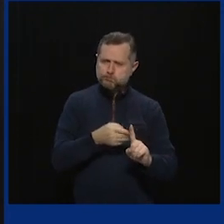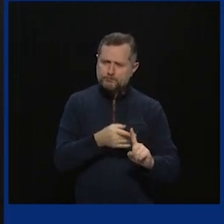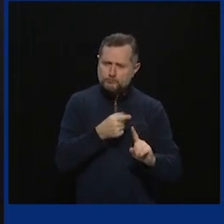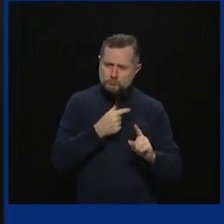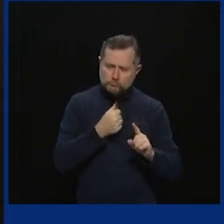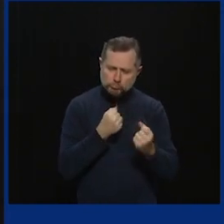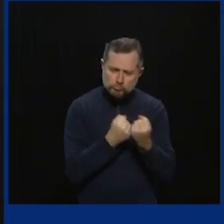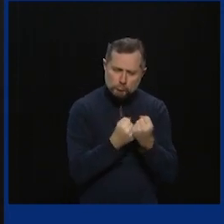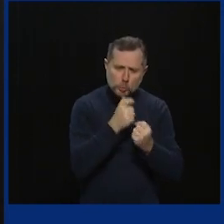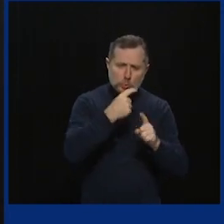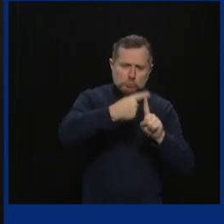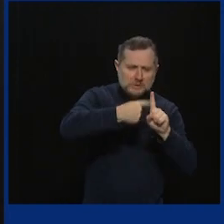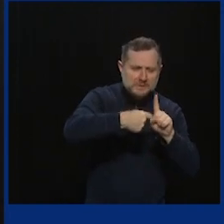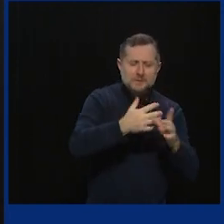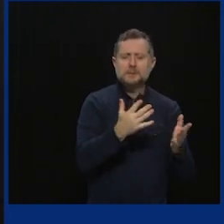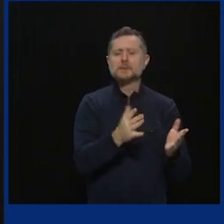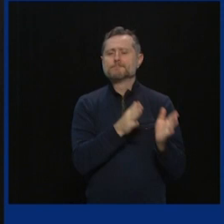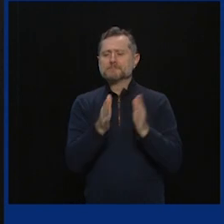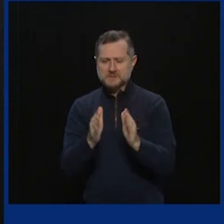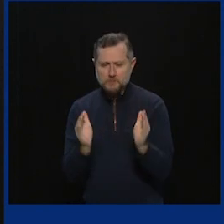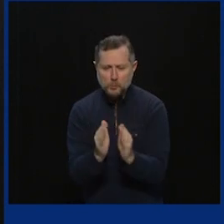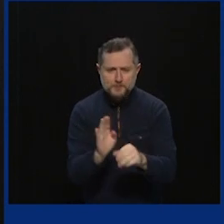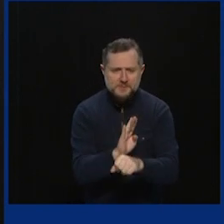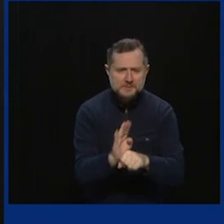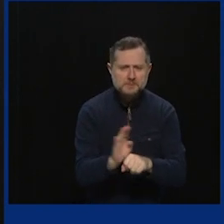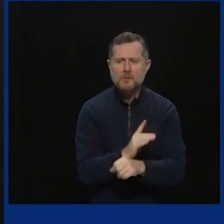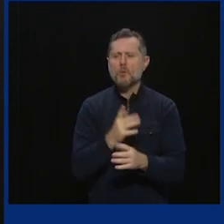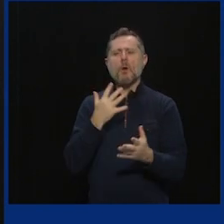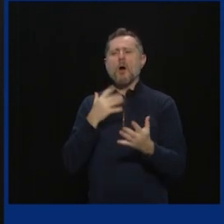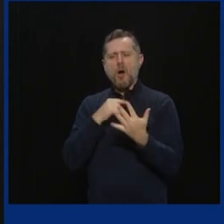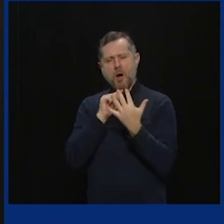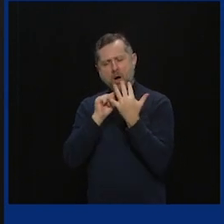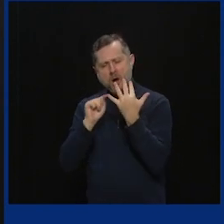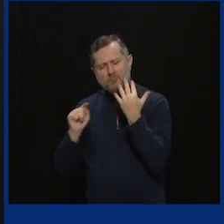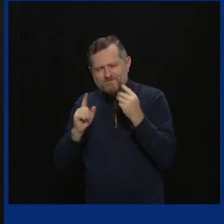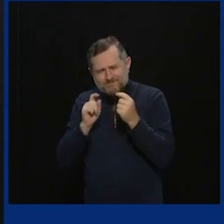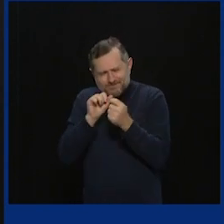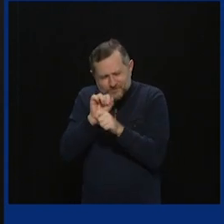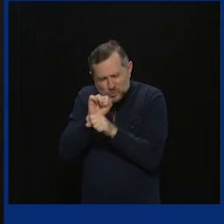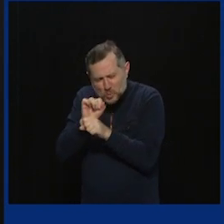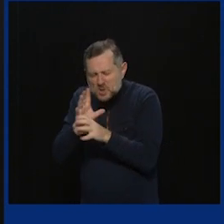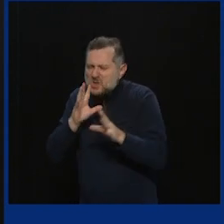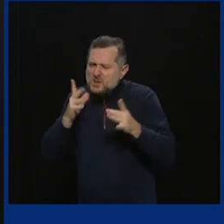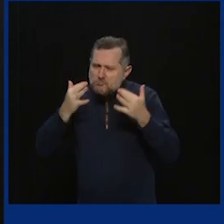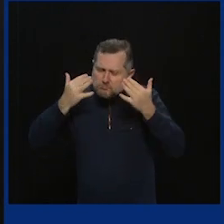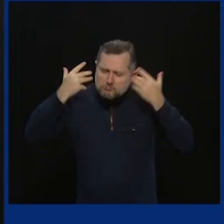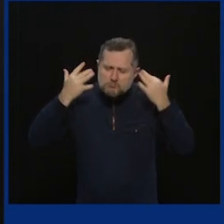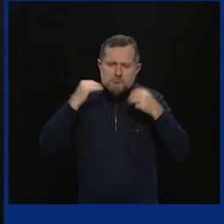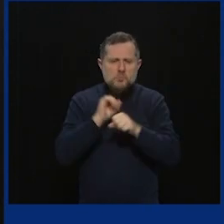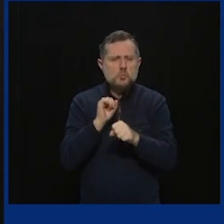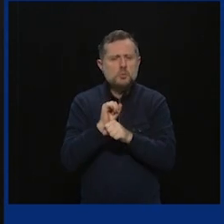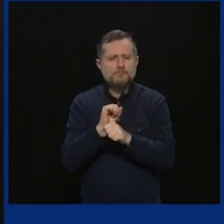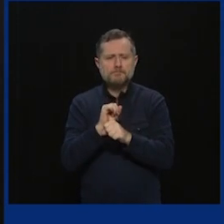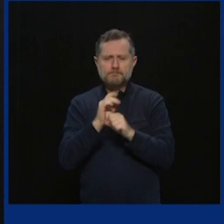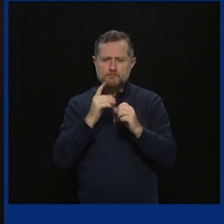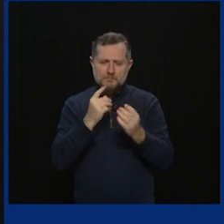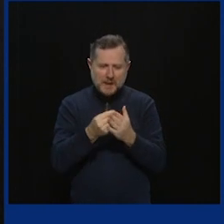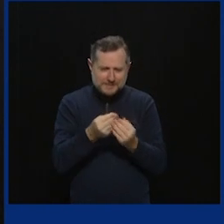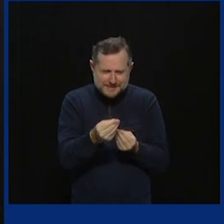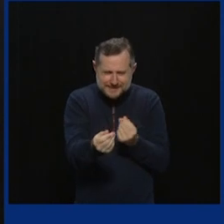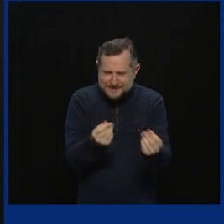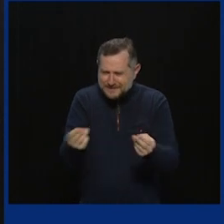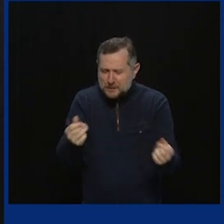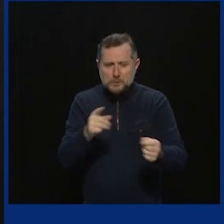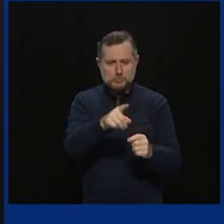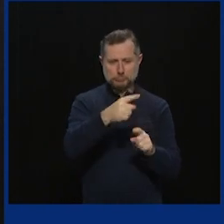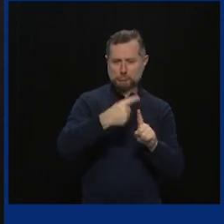businesses, and way he works so hard to get rent relief money out to the people of this community and across the state. I want to thank him for